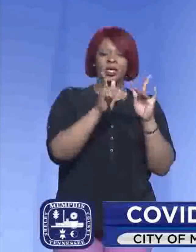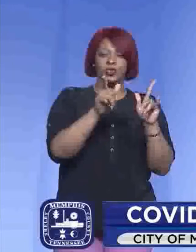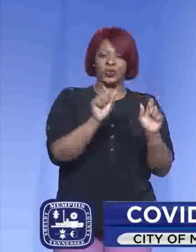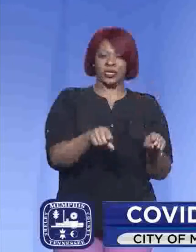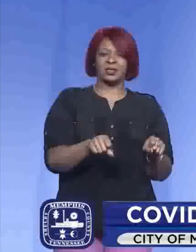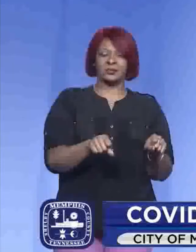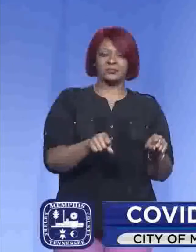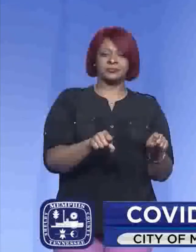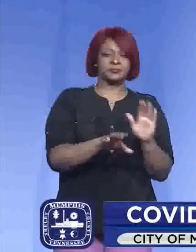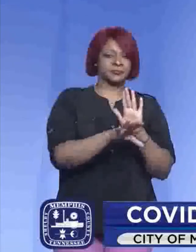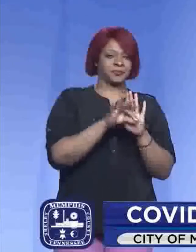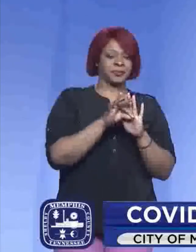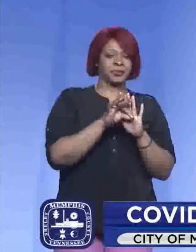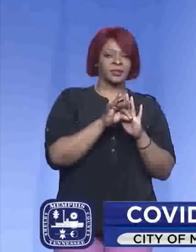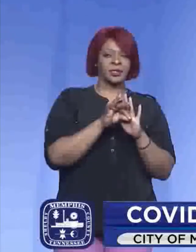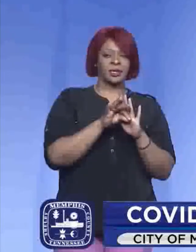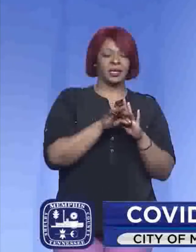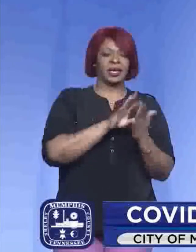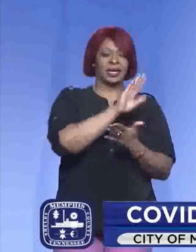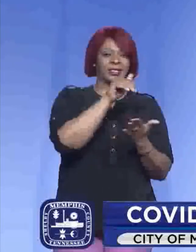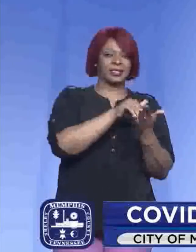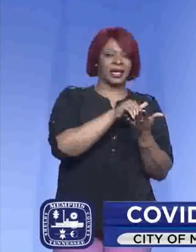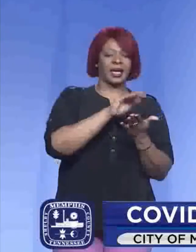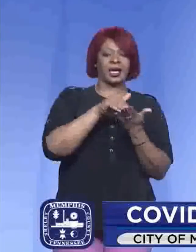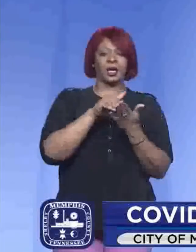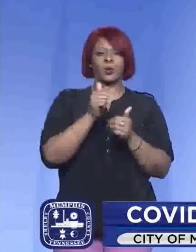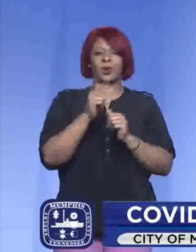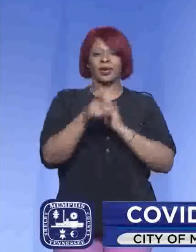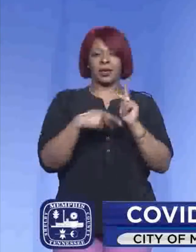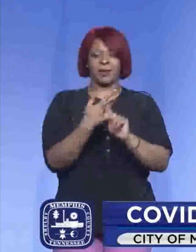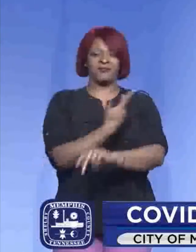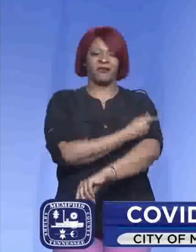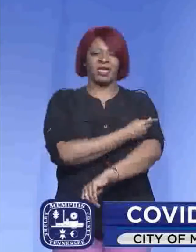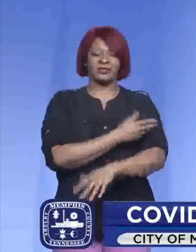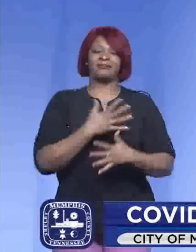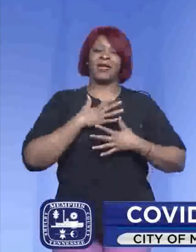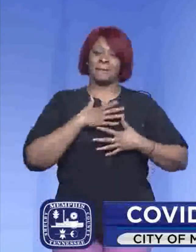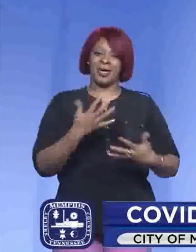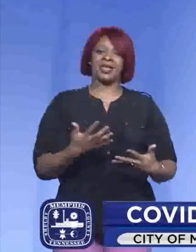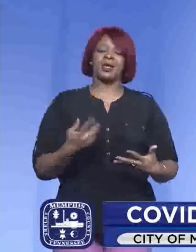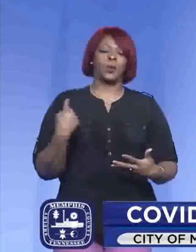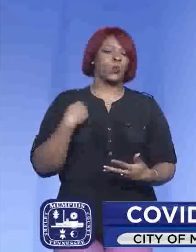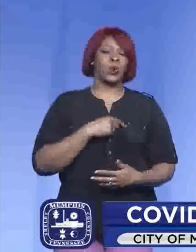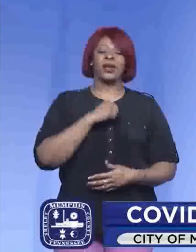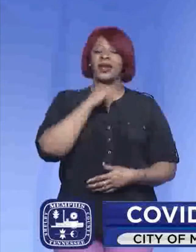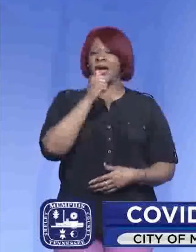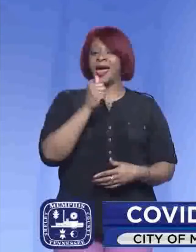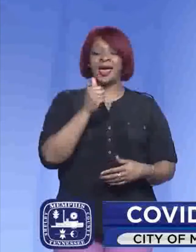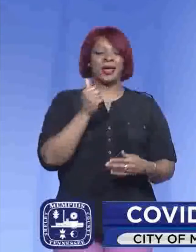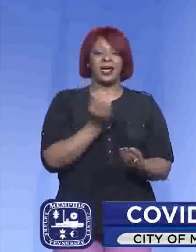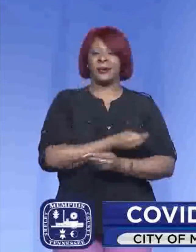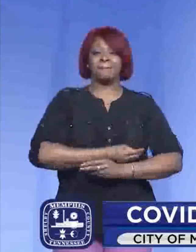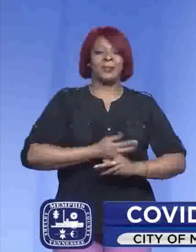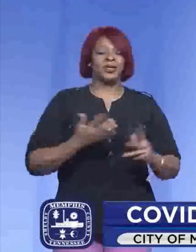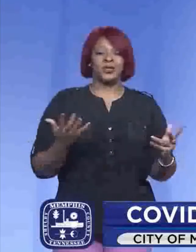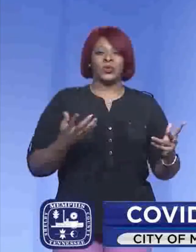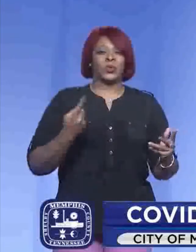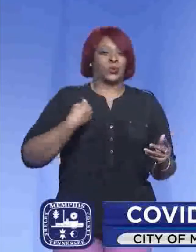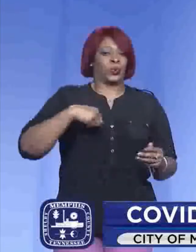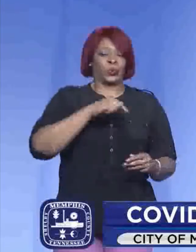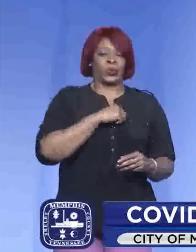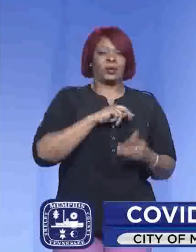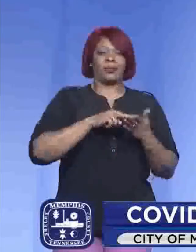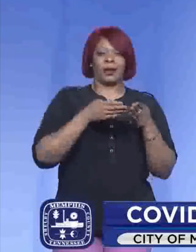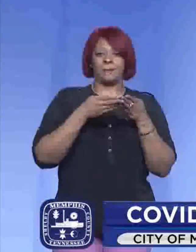can select the site and the vaccine. Admittedly, we are not administering we in